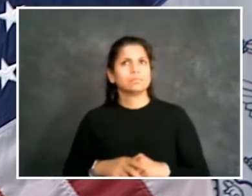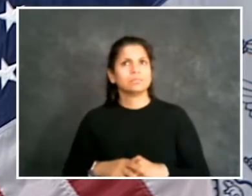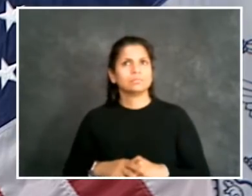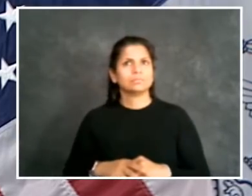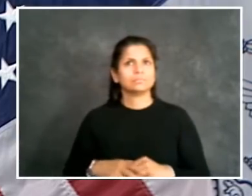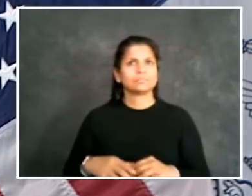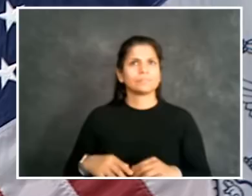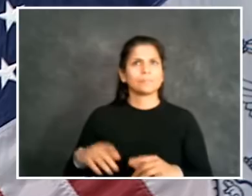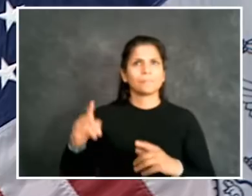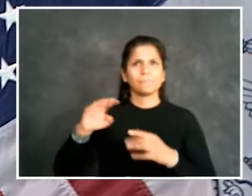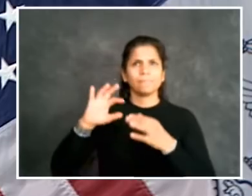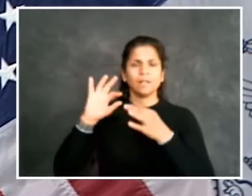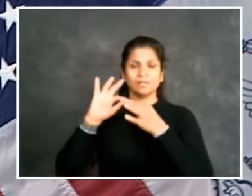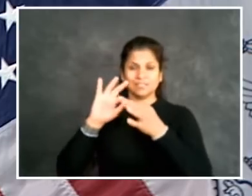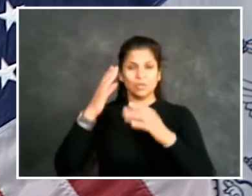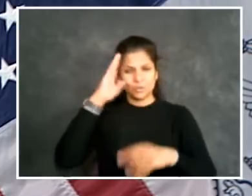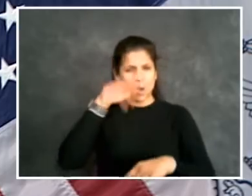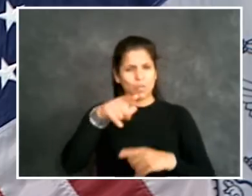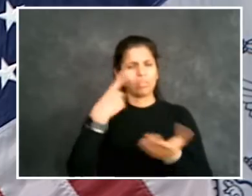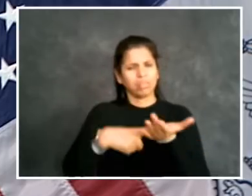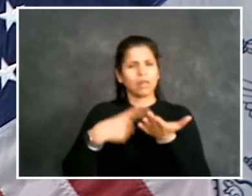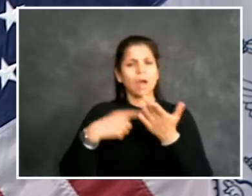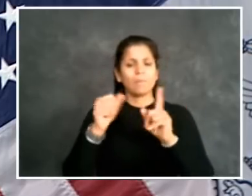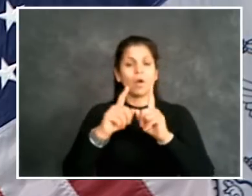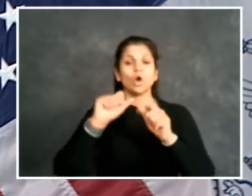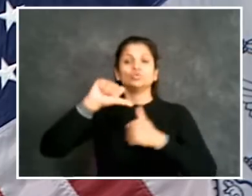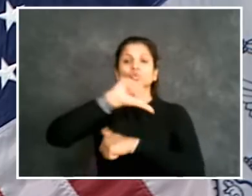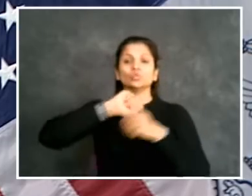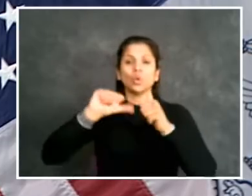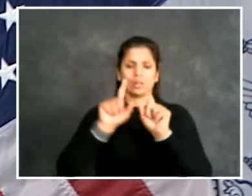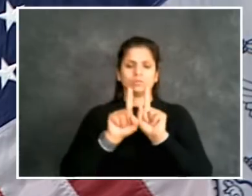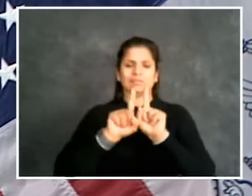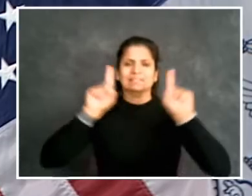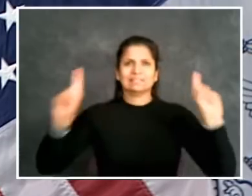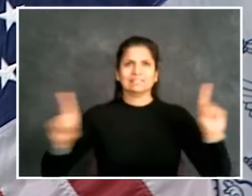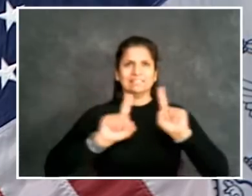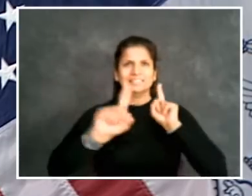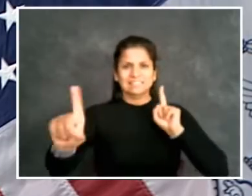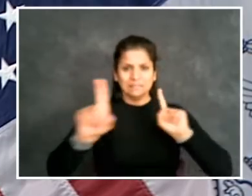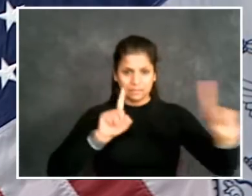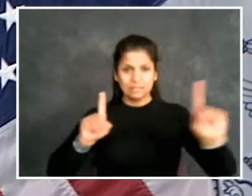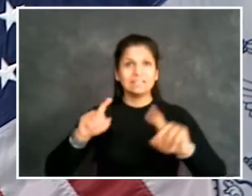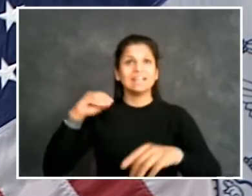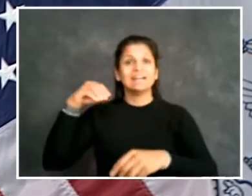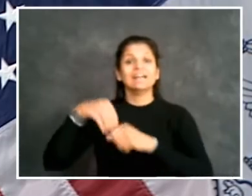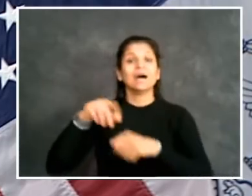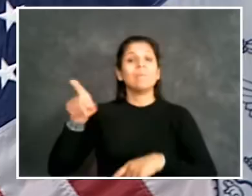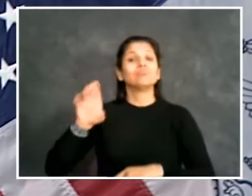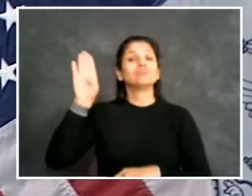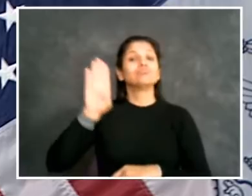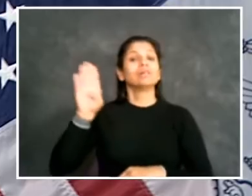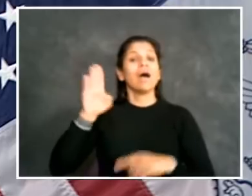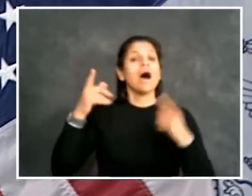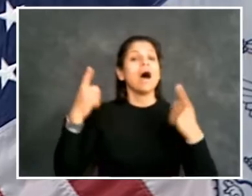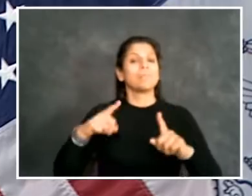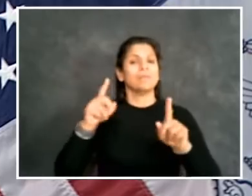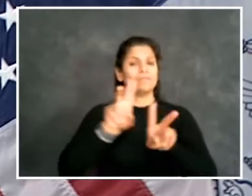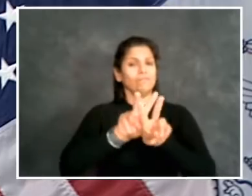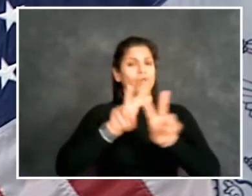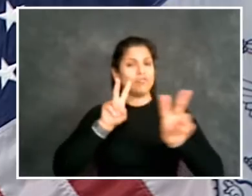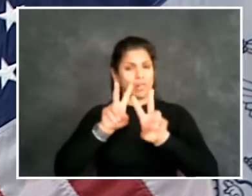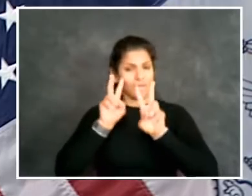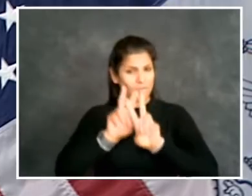distancing and that incident in Brooklyn with the funeral for the rabbi. And the question that I'd want to focus on